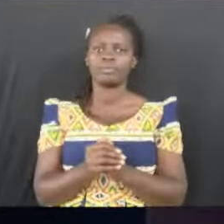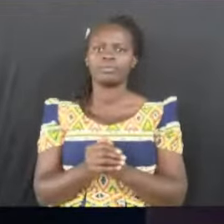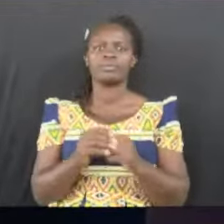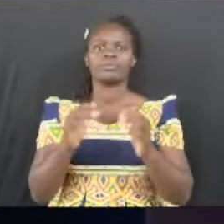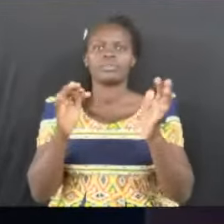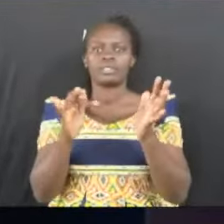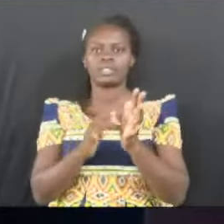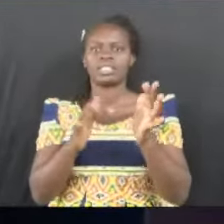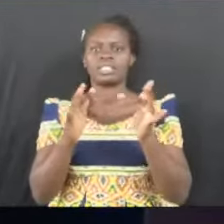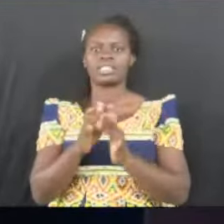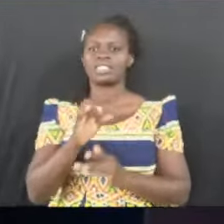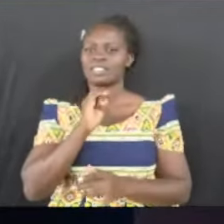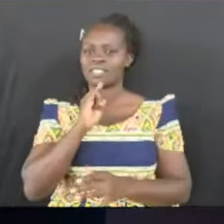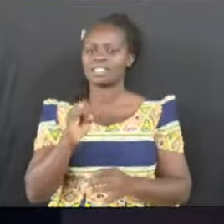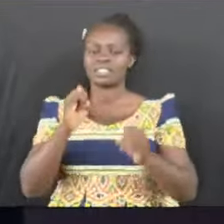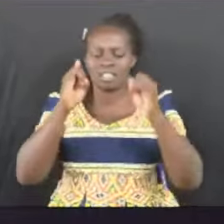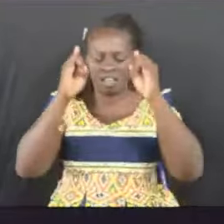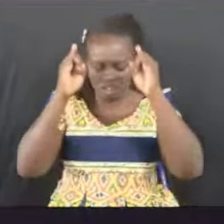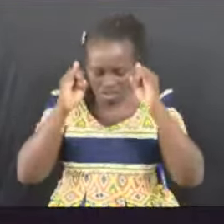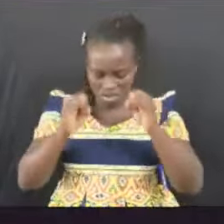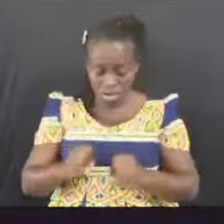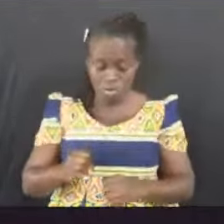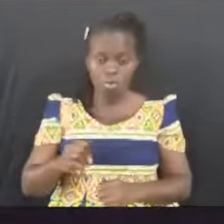Jesus is the new Moses.